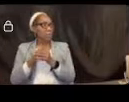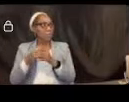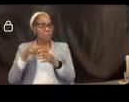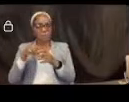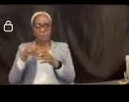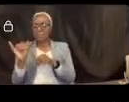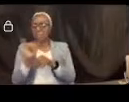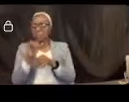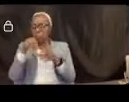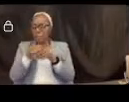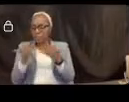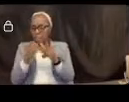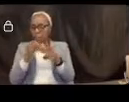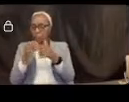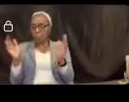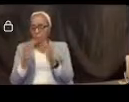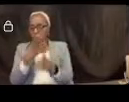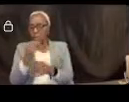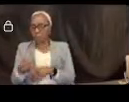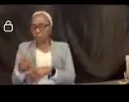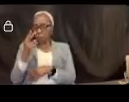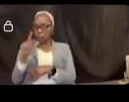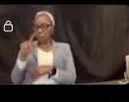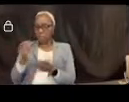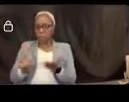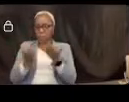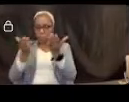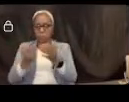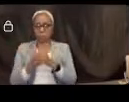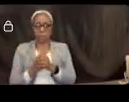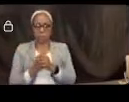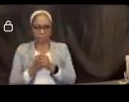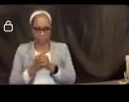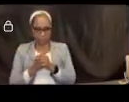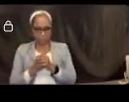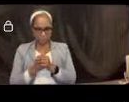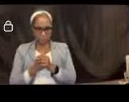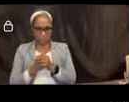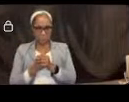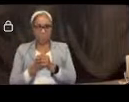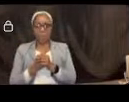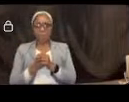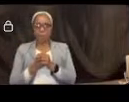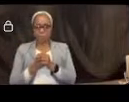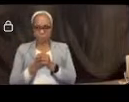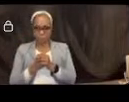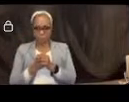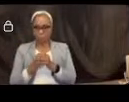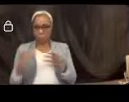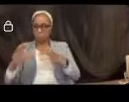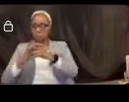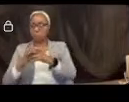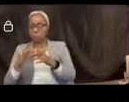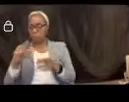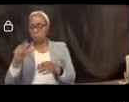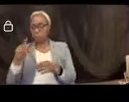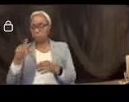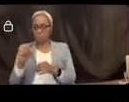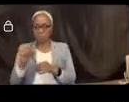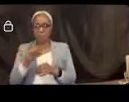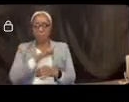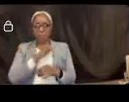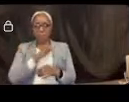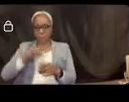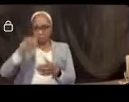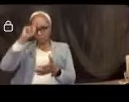or smaller than the 2 lots proposed, 2 proposed recombined lots, Staff believes